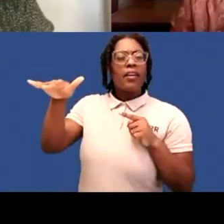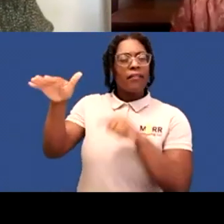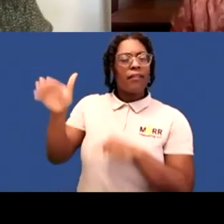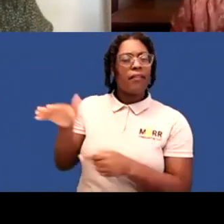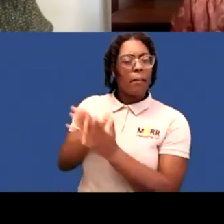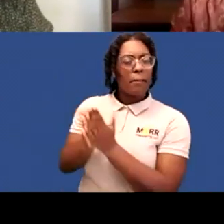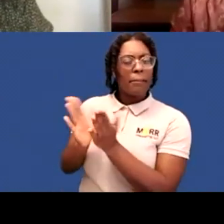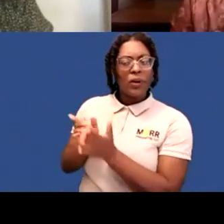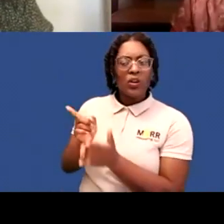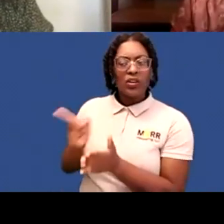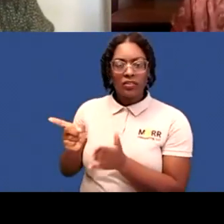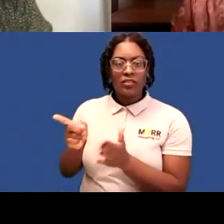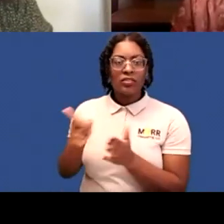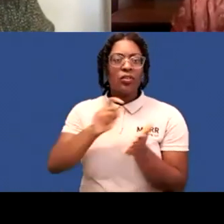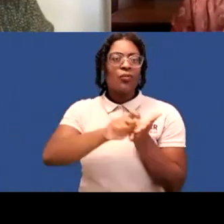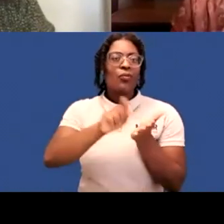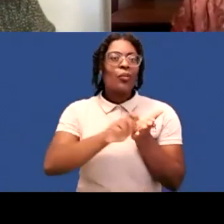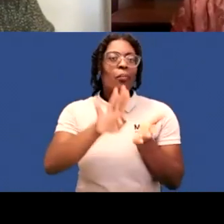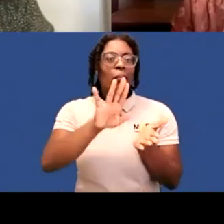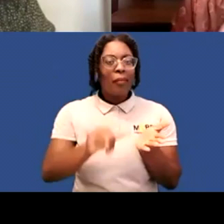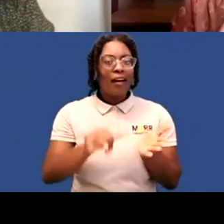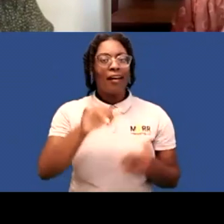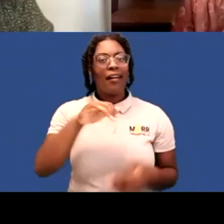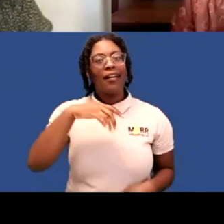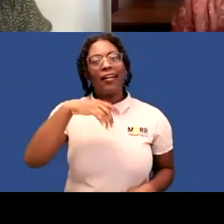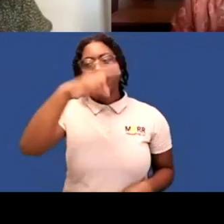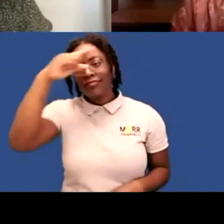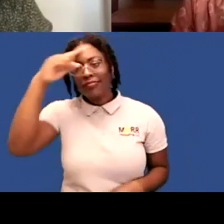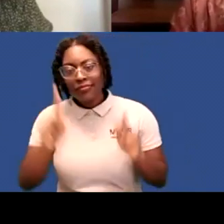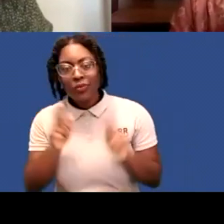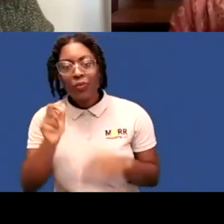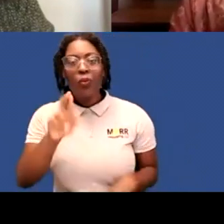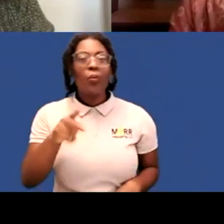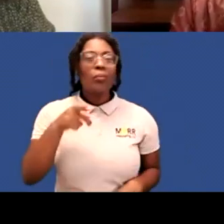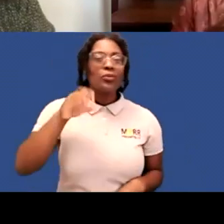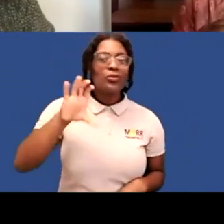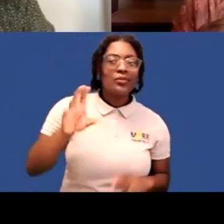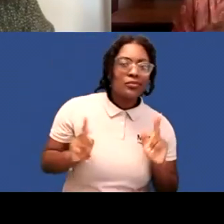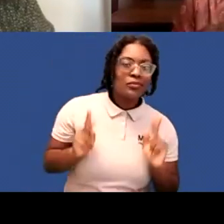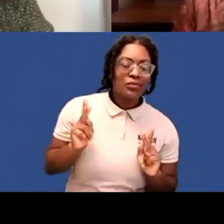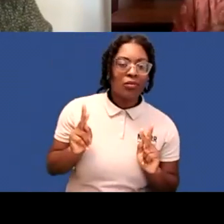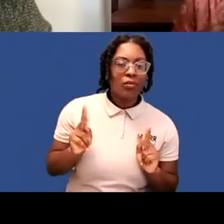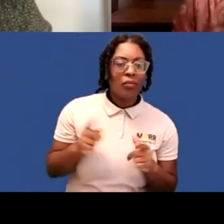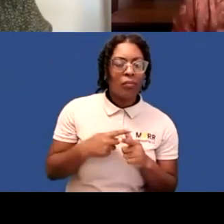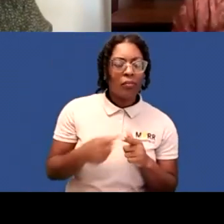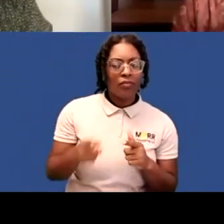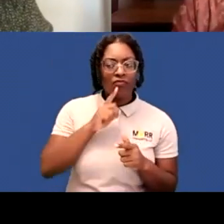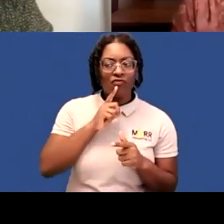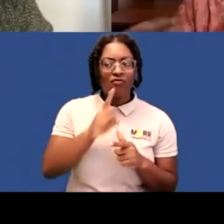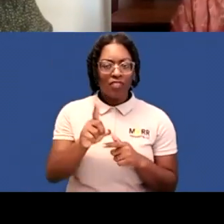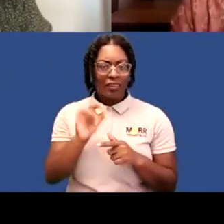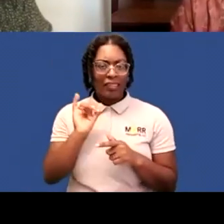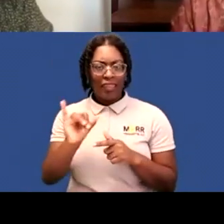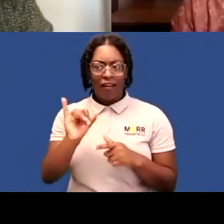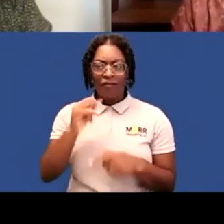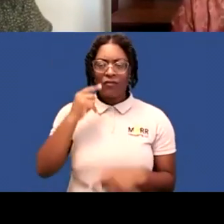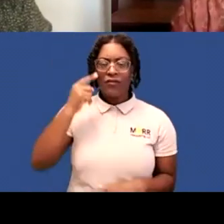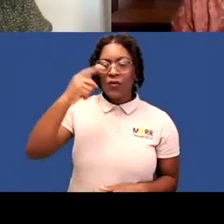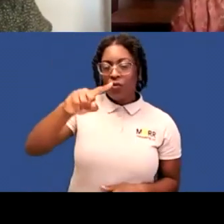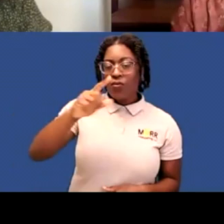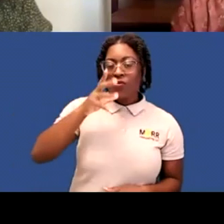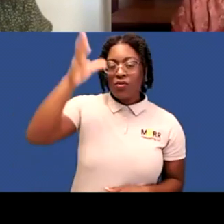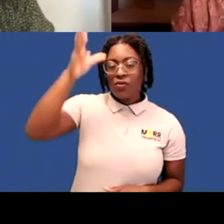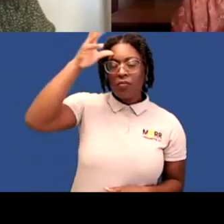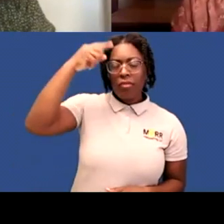oh, and really think about what they're teaching their kids. And so we make it just more of reality, like, you know